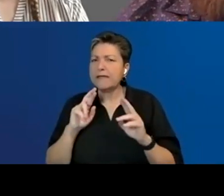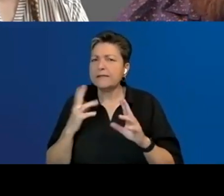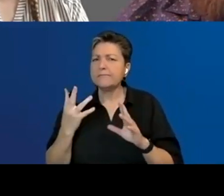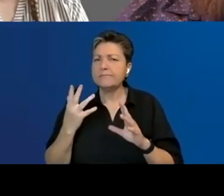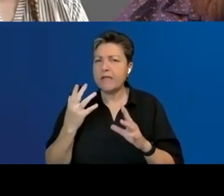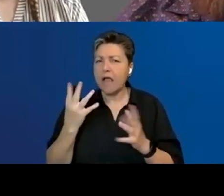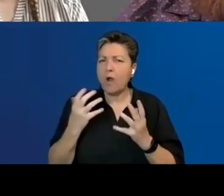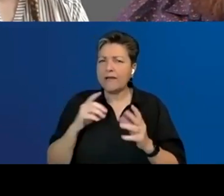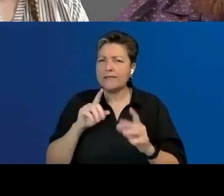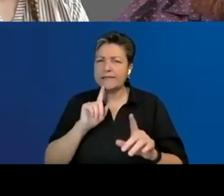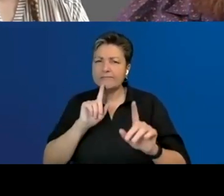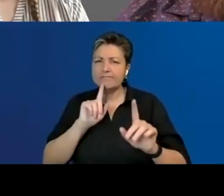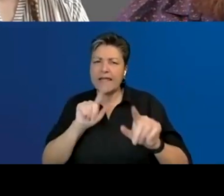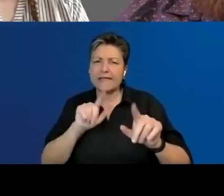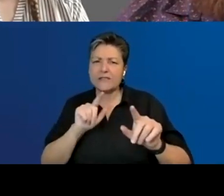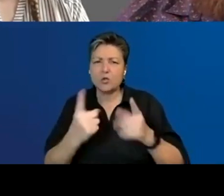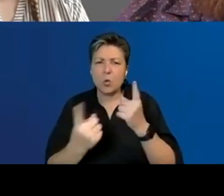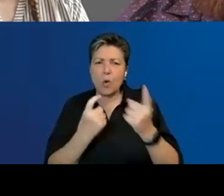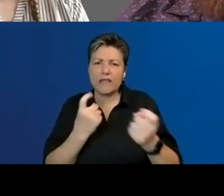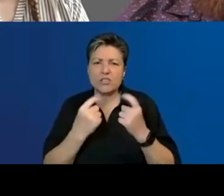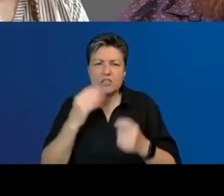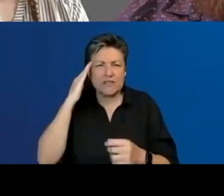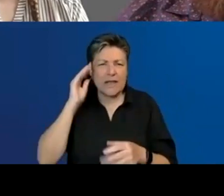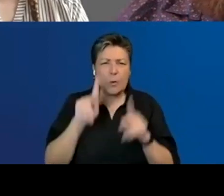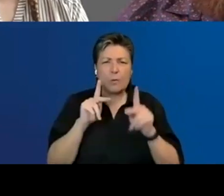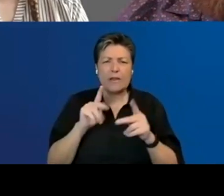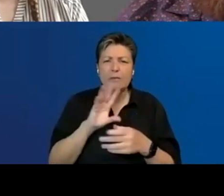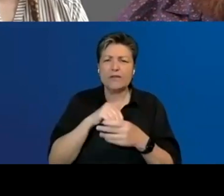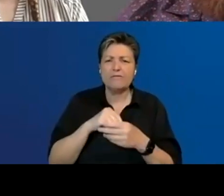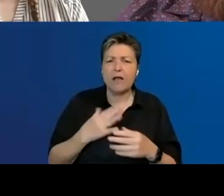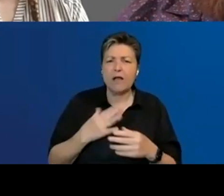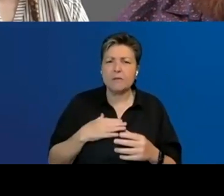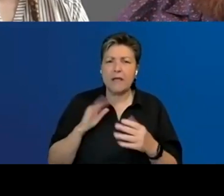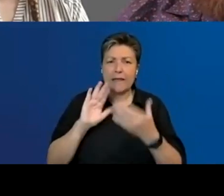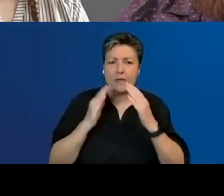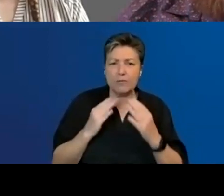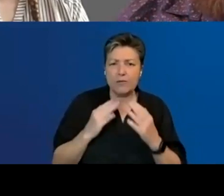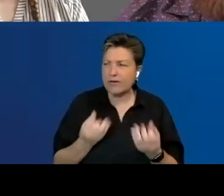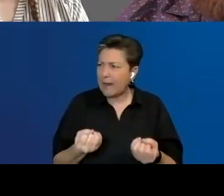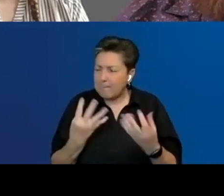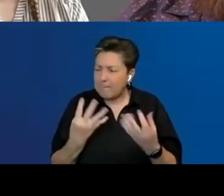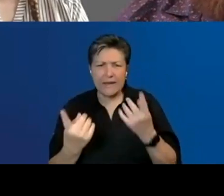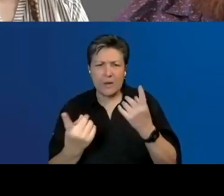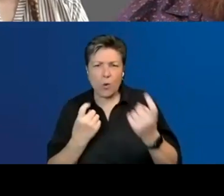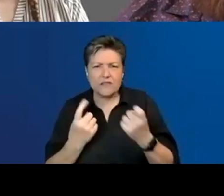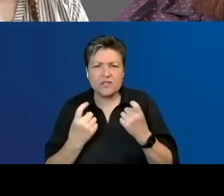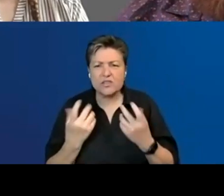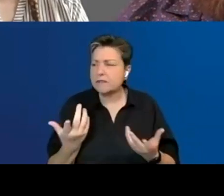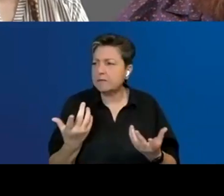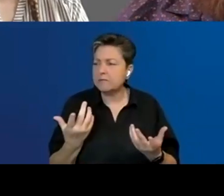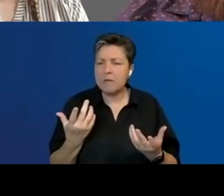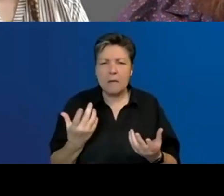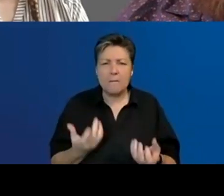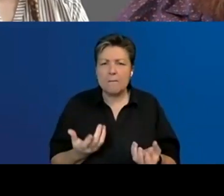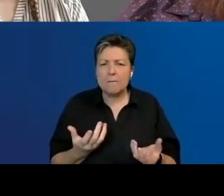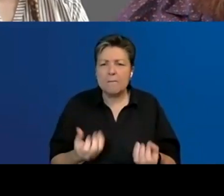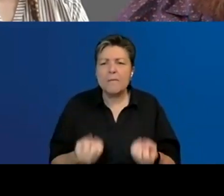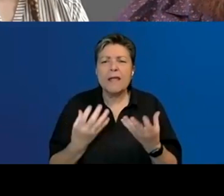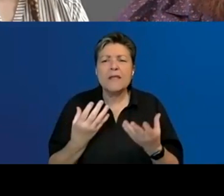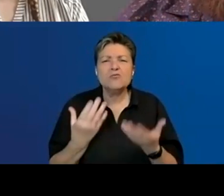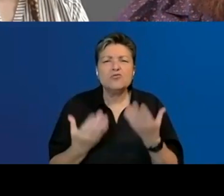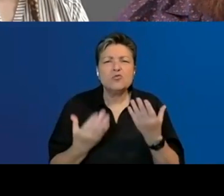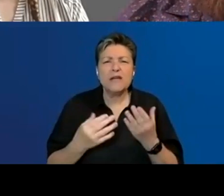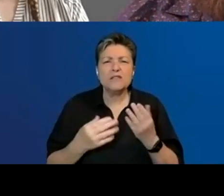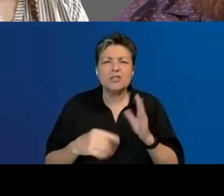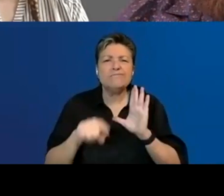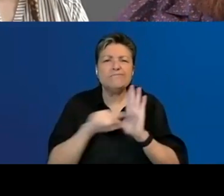I knew other folks in my community had, many were thinking of, but perhaps there was too much kind of stigma or